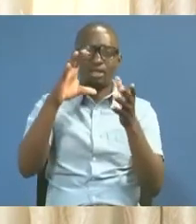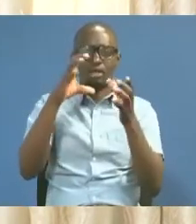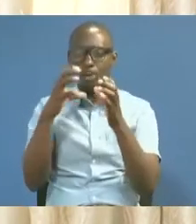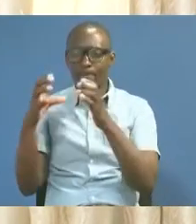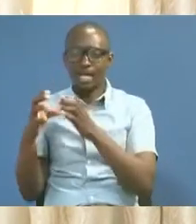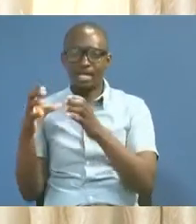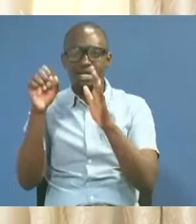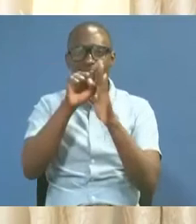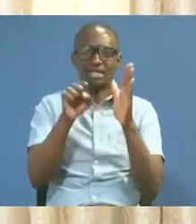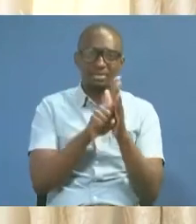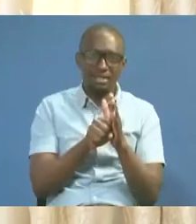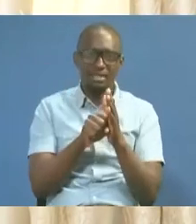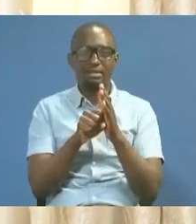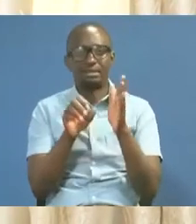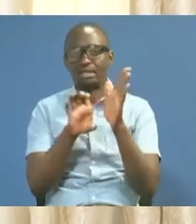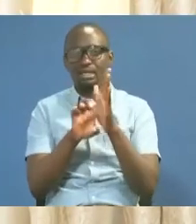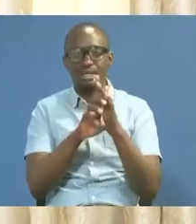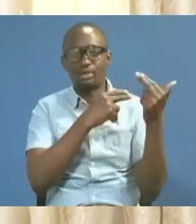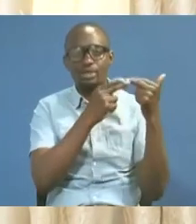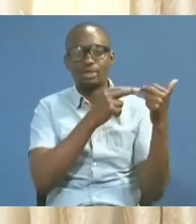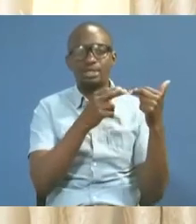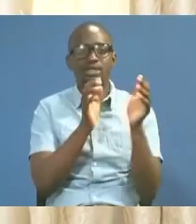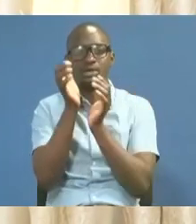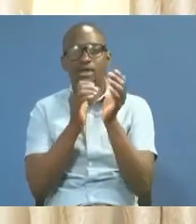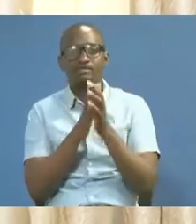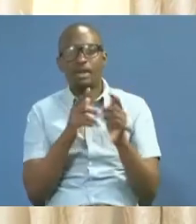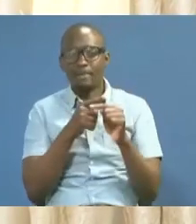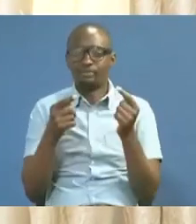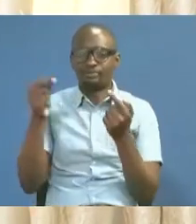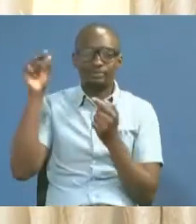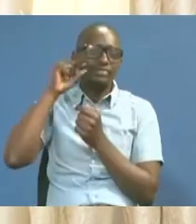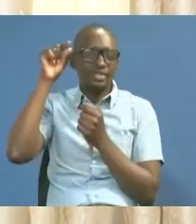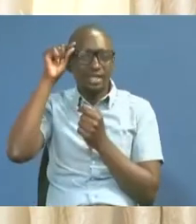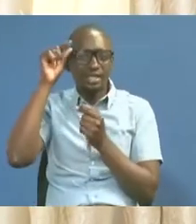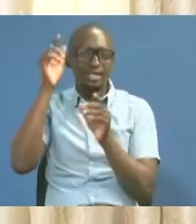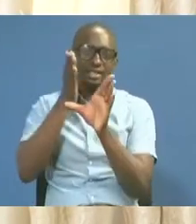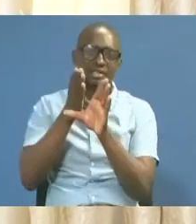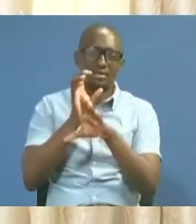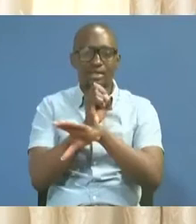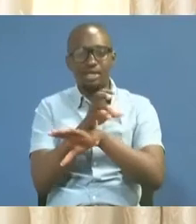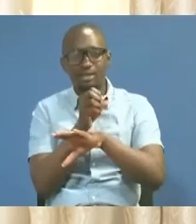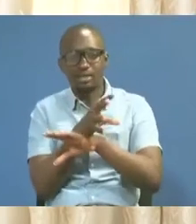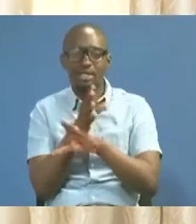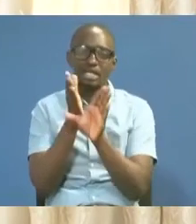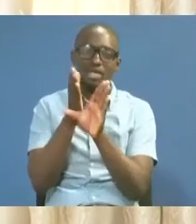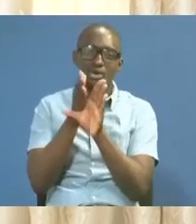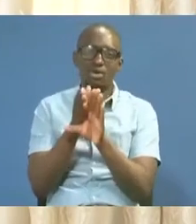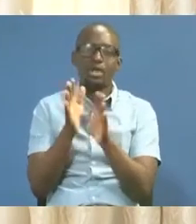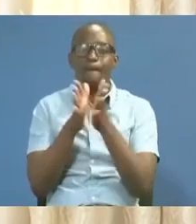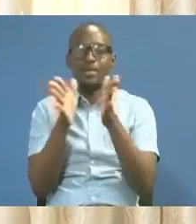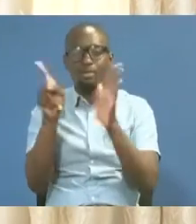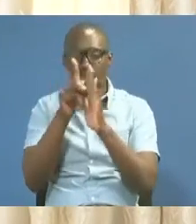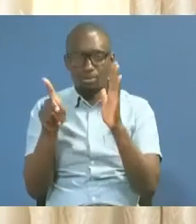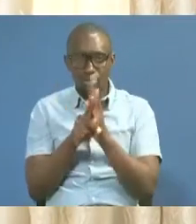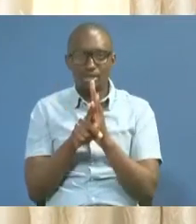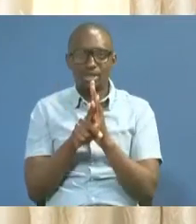geography. These others in the area of gender, counseling psychology, psychology, and public policy are